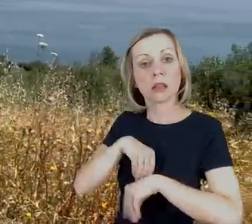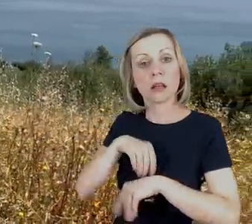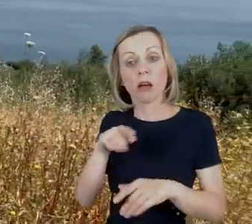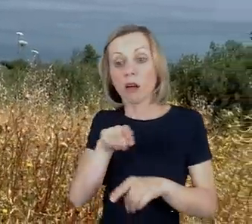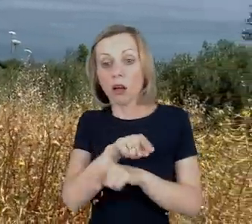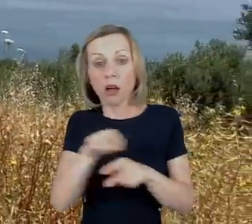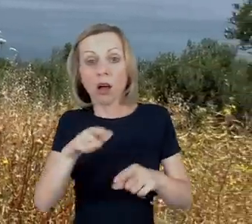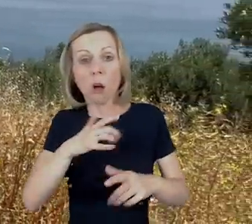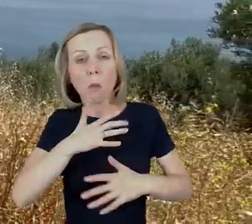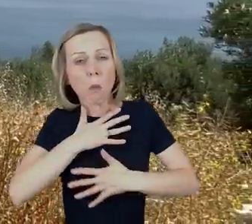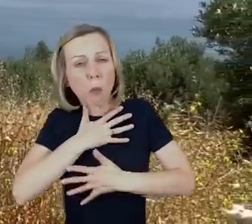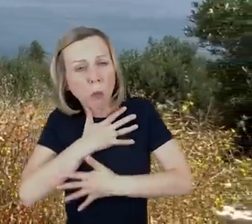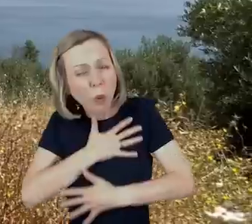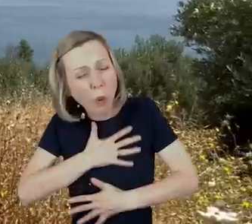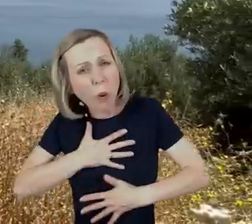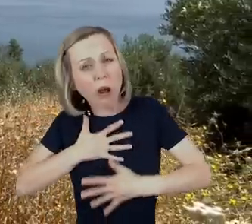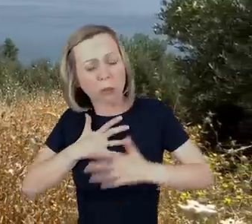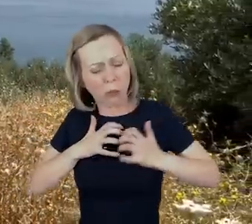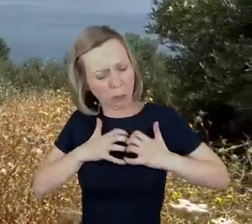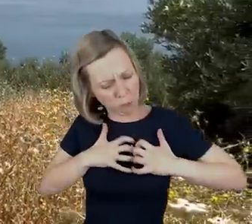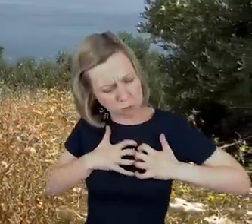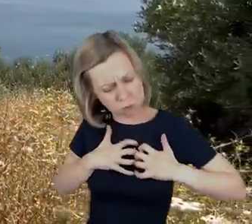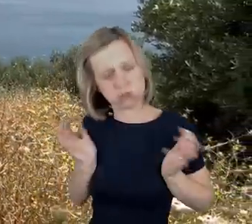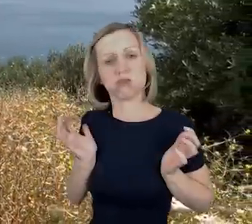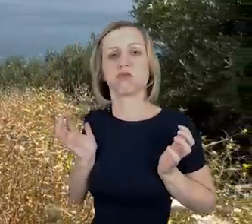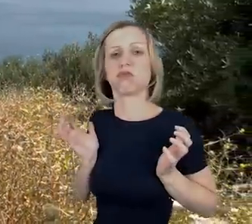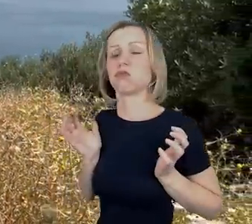more you mourn, the more your heart will